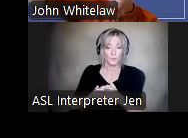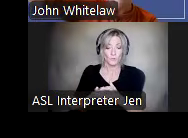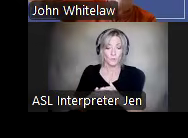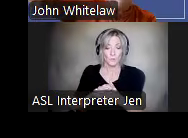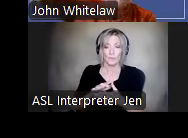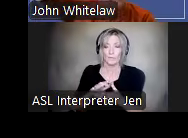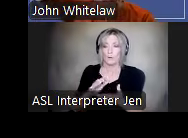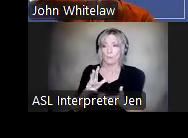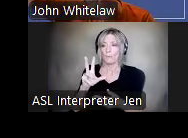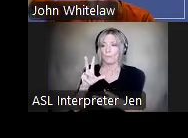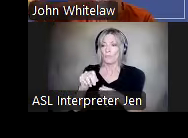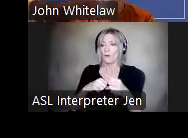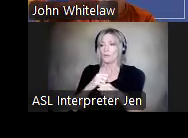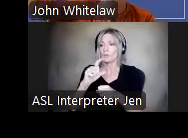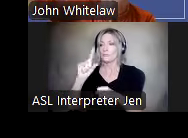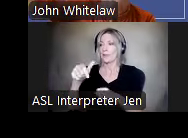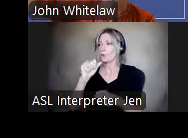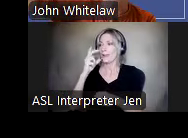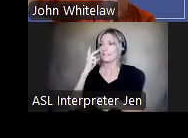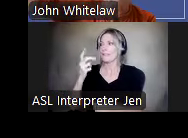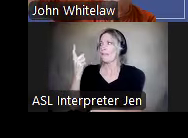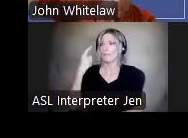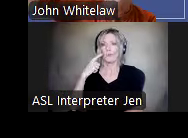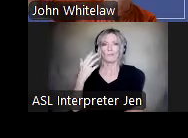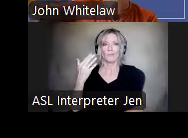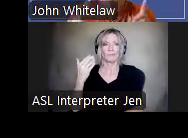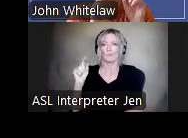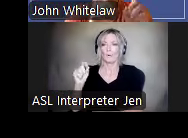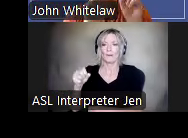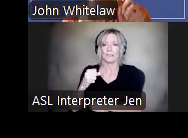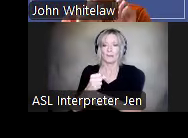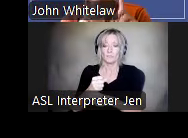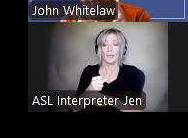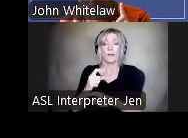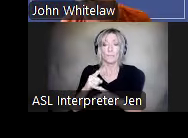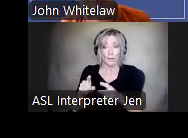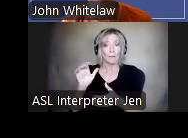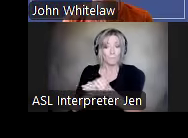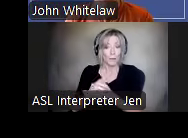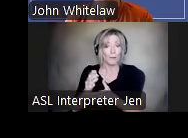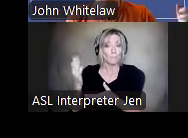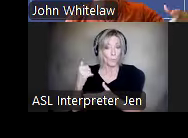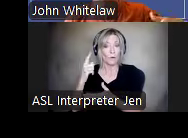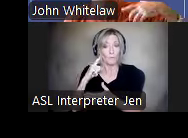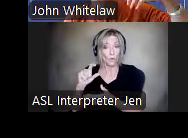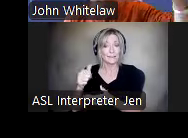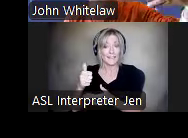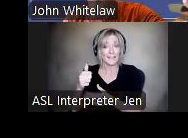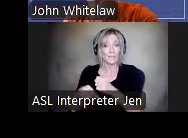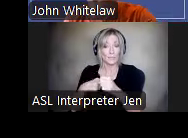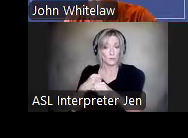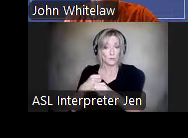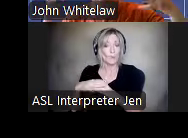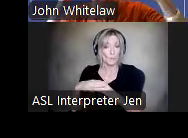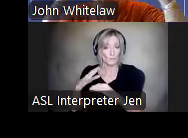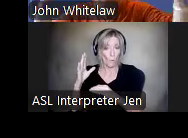the road. You haven't seen the person for 15 or 20 years, but you were in fact married for 10 years. So it's just something to keep an